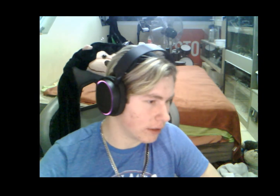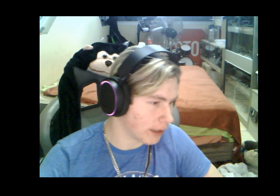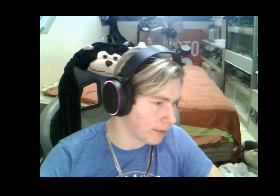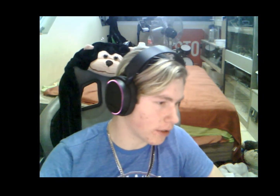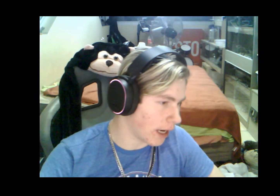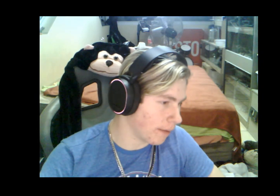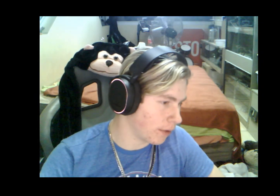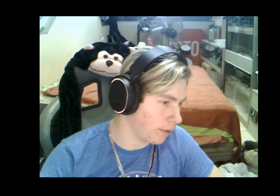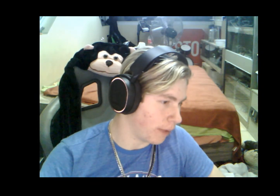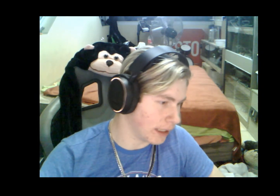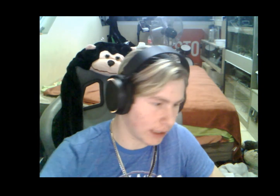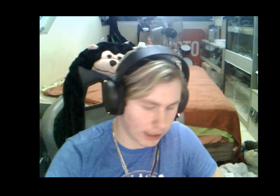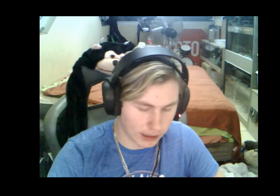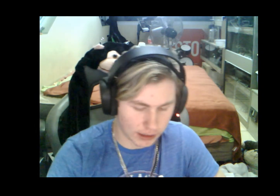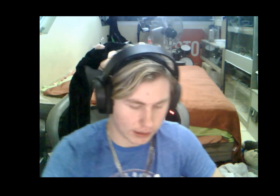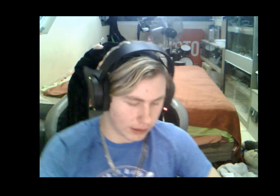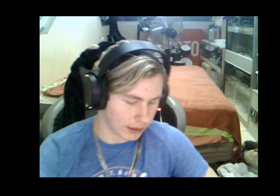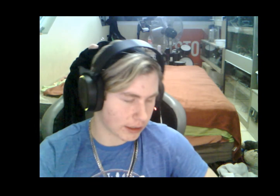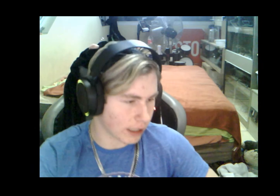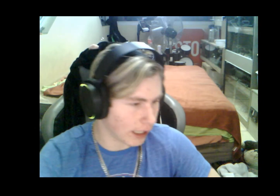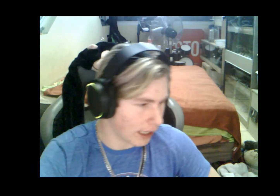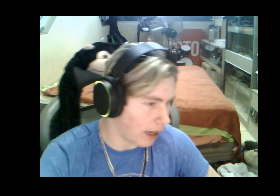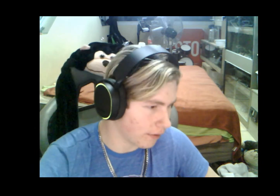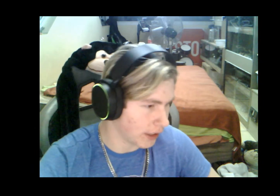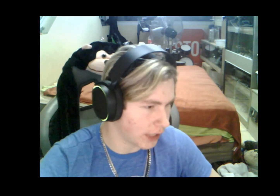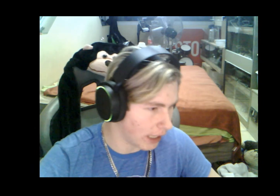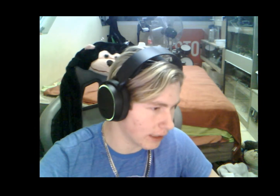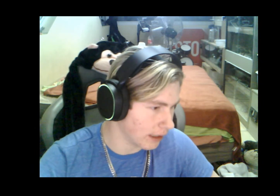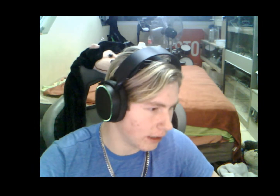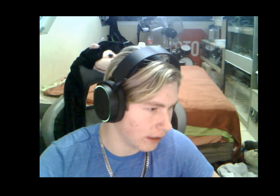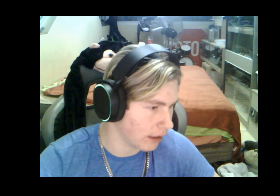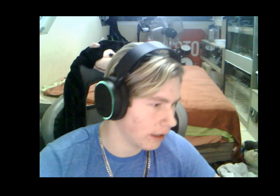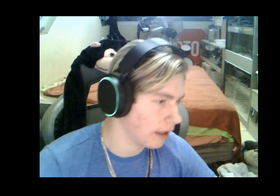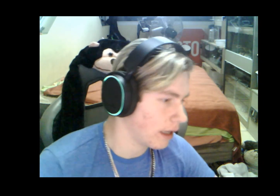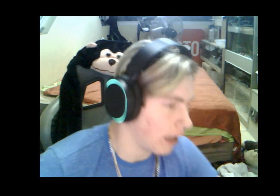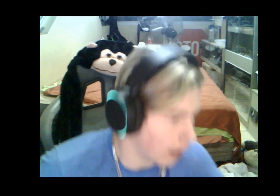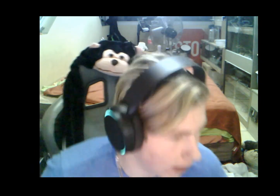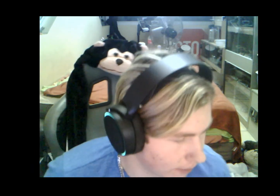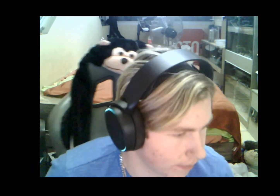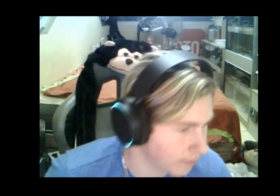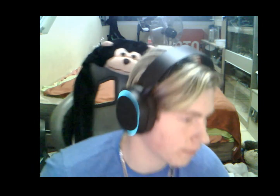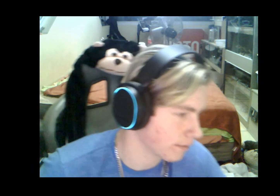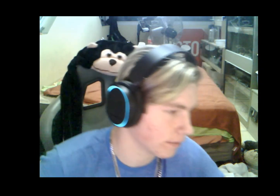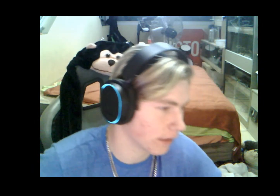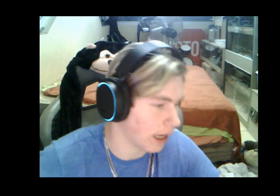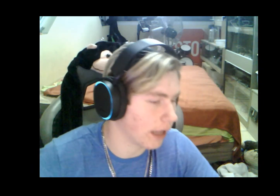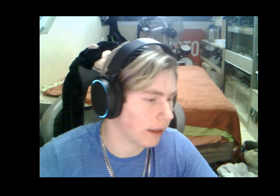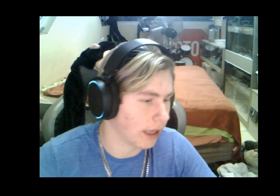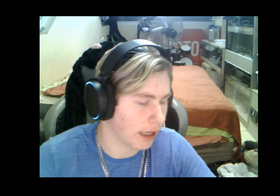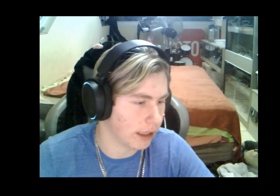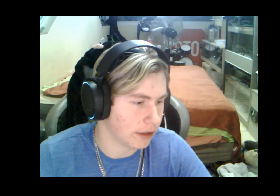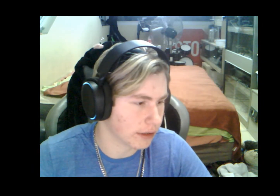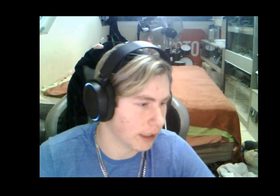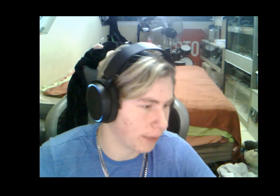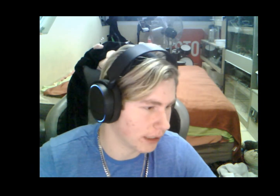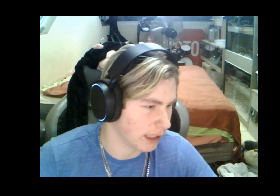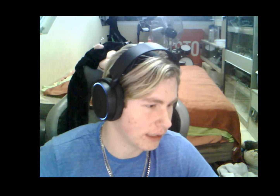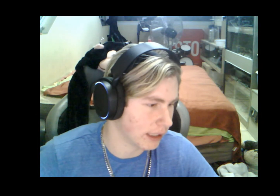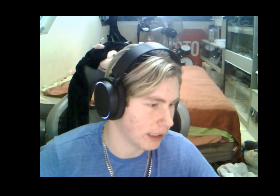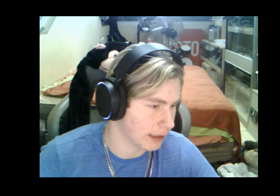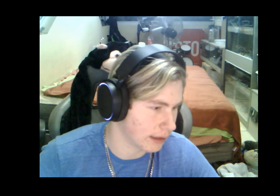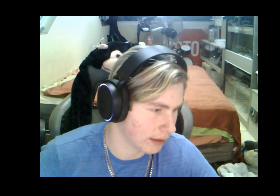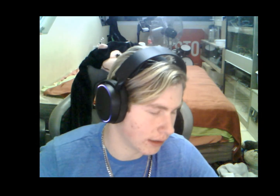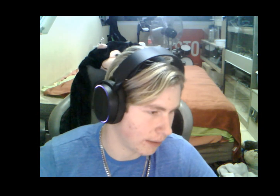To subscribe, you basically just click out of the chat, and then you'll see a button